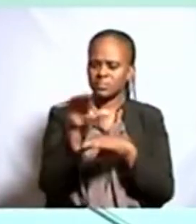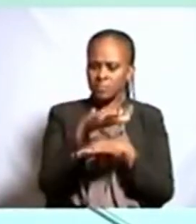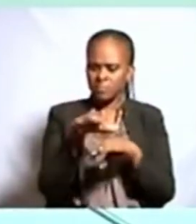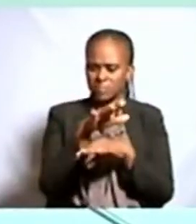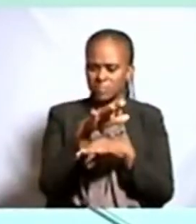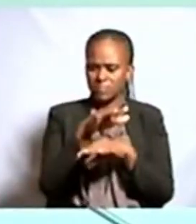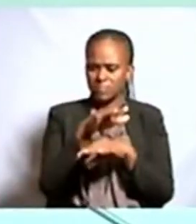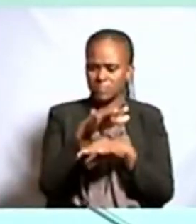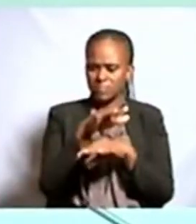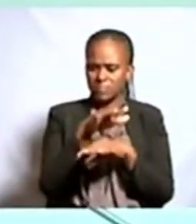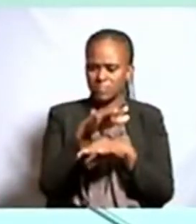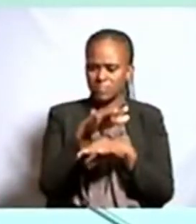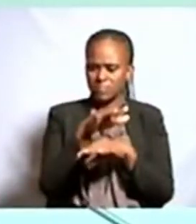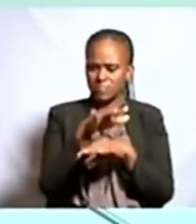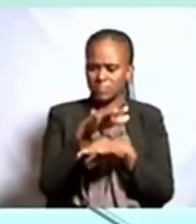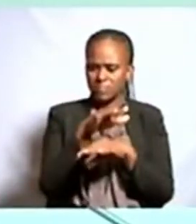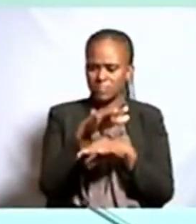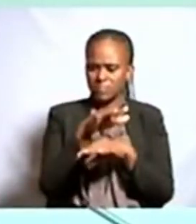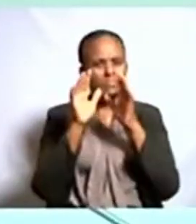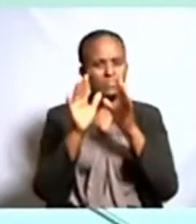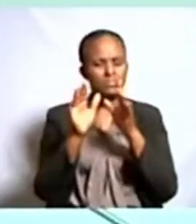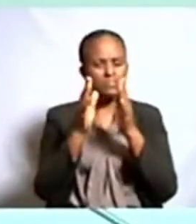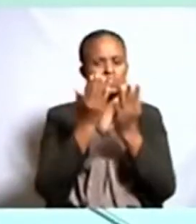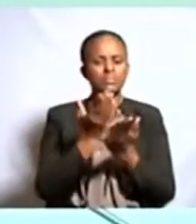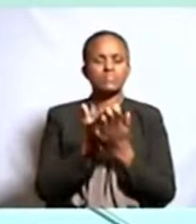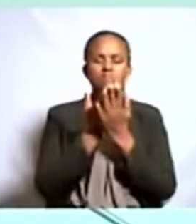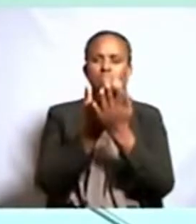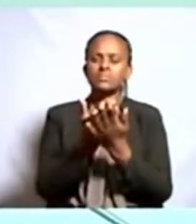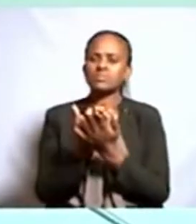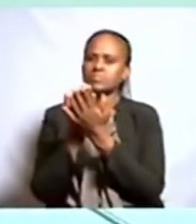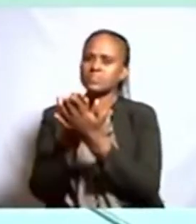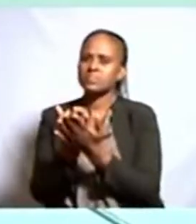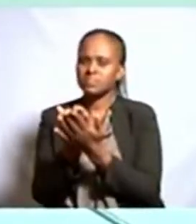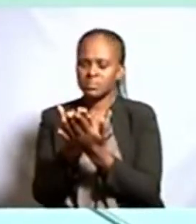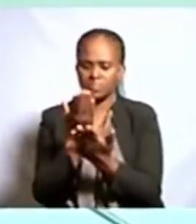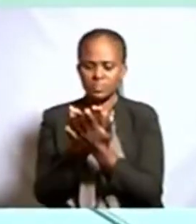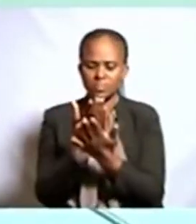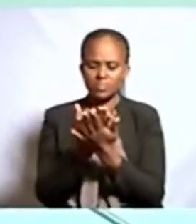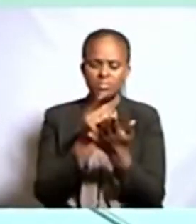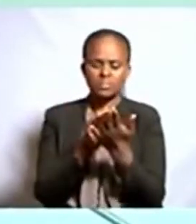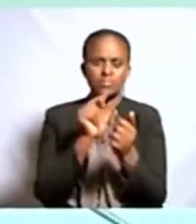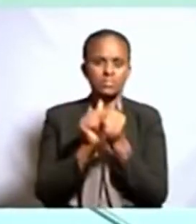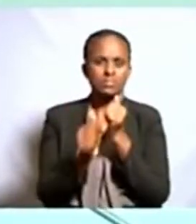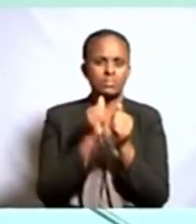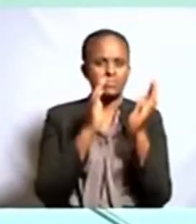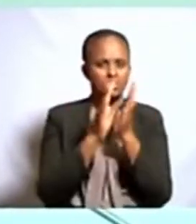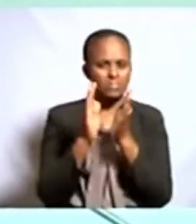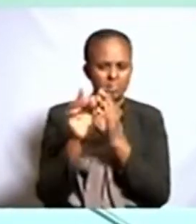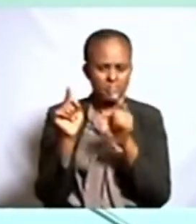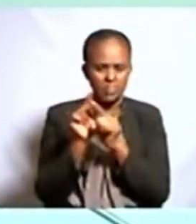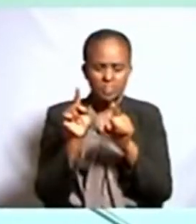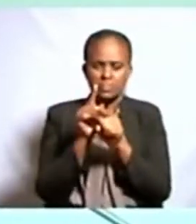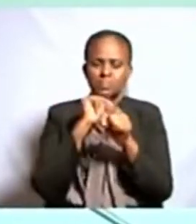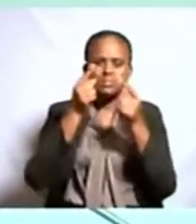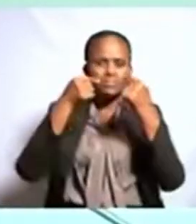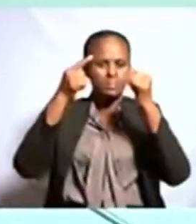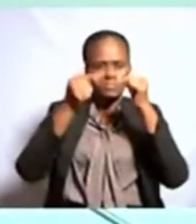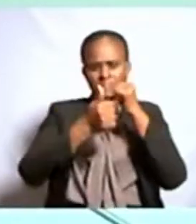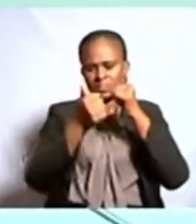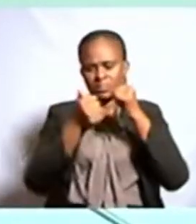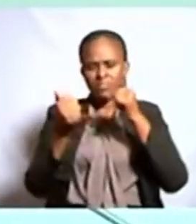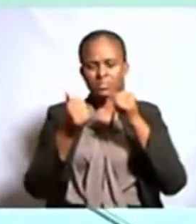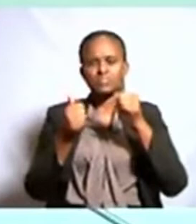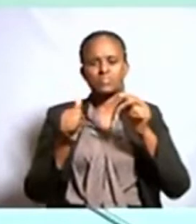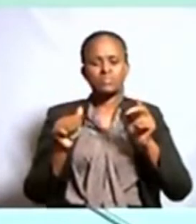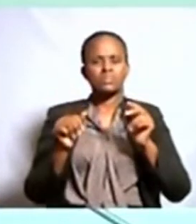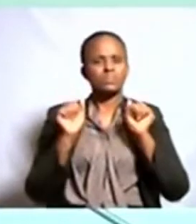occurs when a competitor submits bids that are intended to be unsuccessful so that another